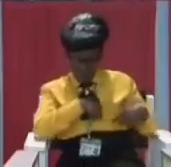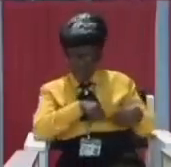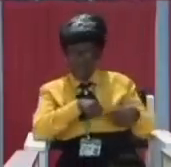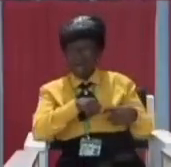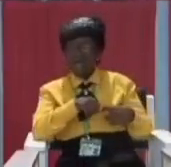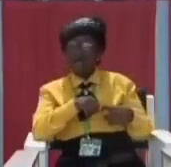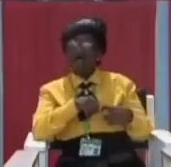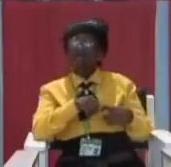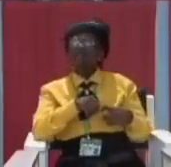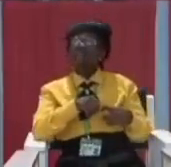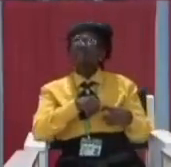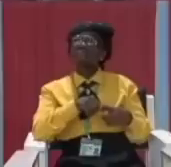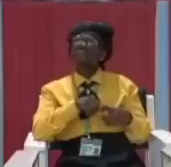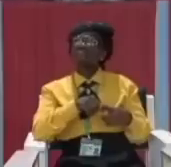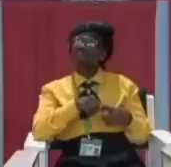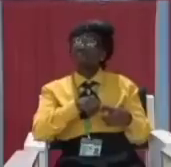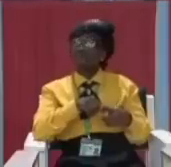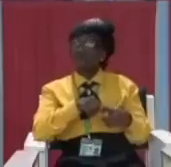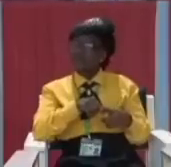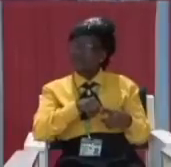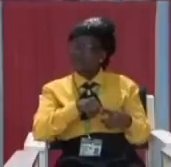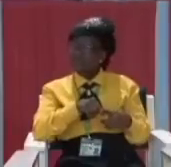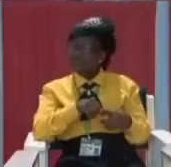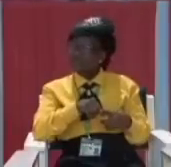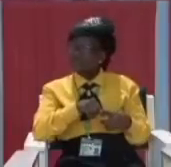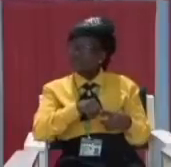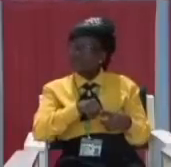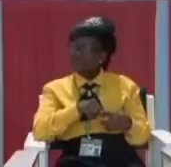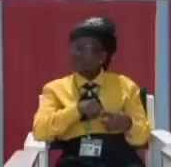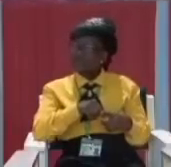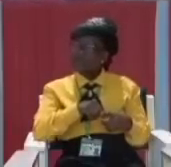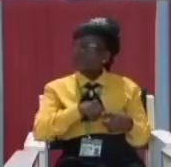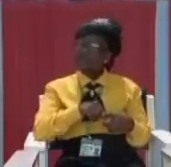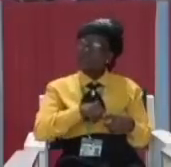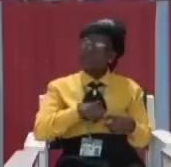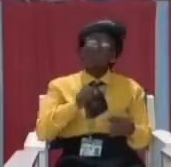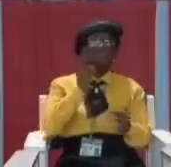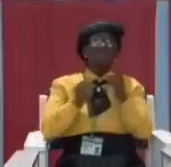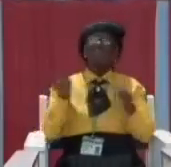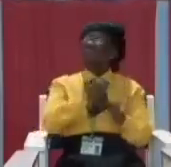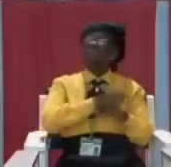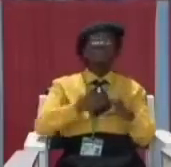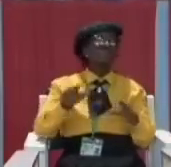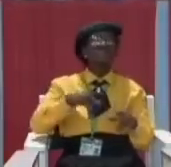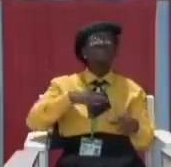If we don't like all the prayer points, at least we'll find one or two that you like.